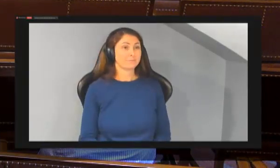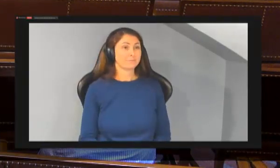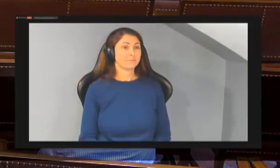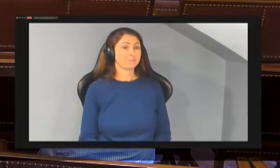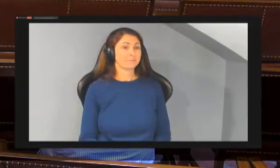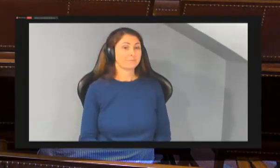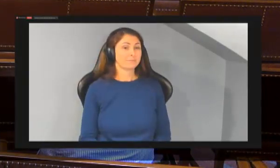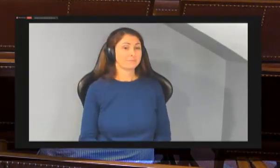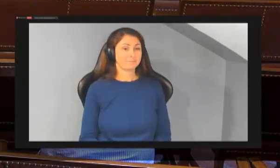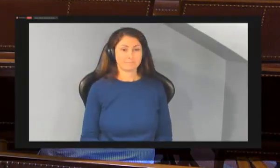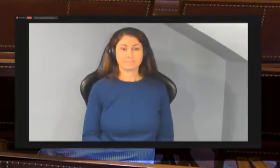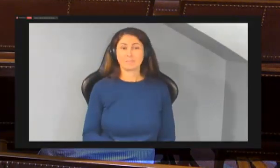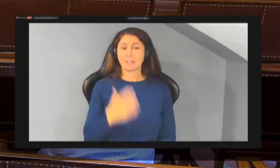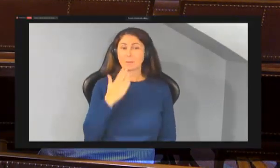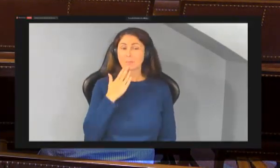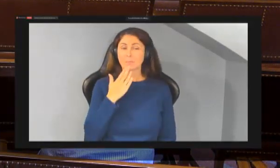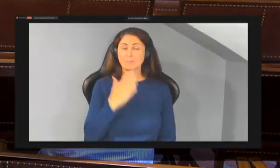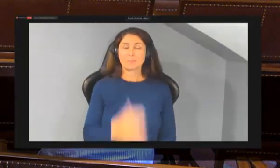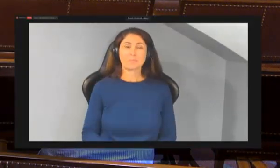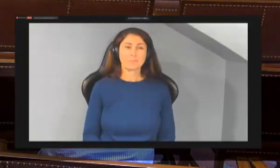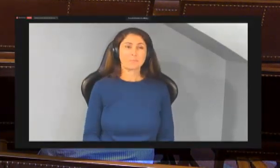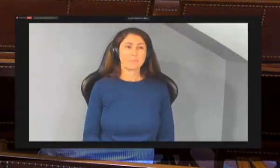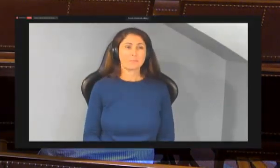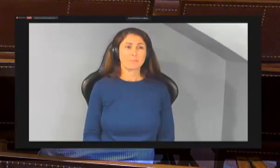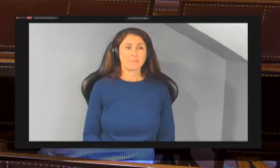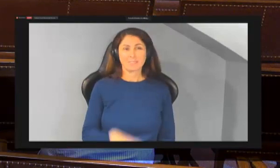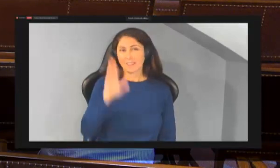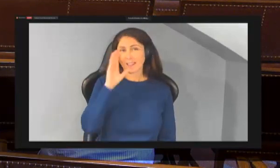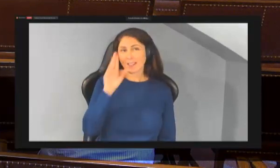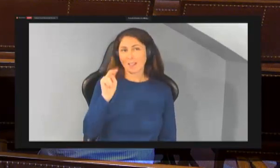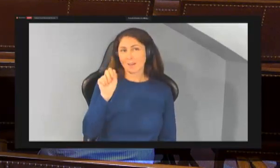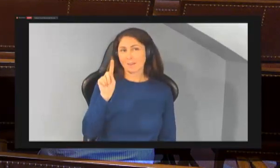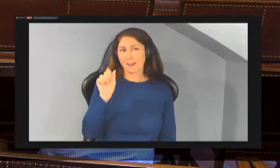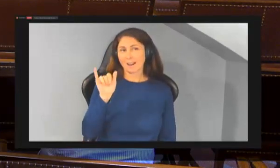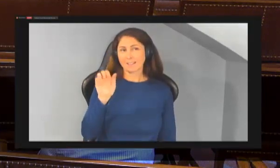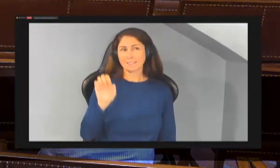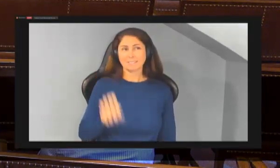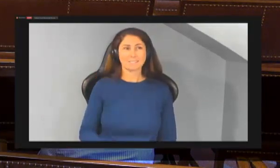Thank you. Hello, Natalie.